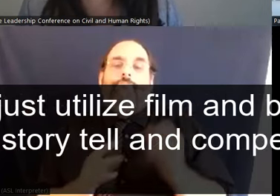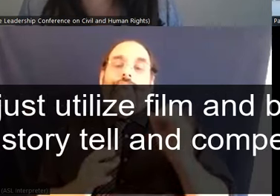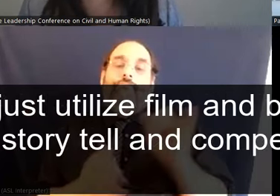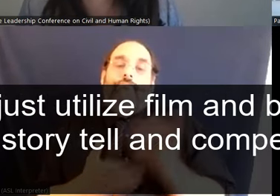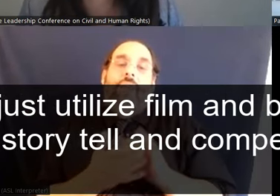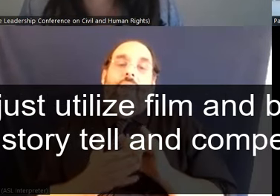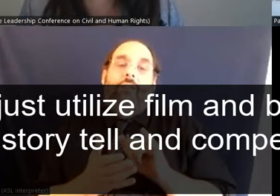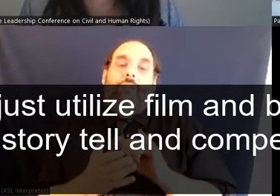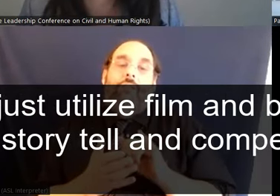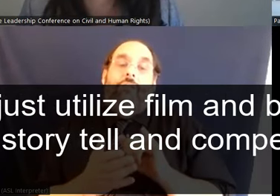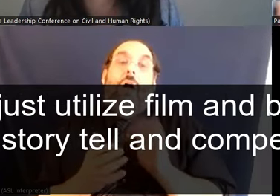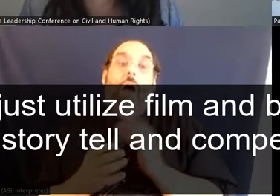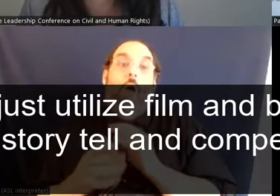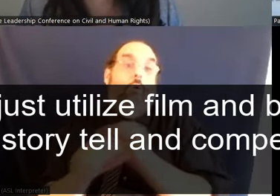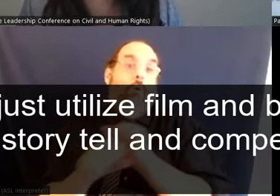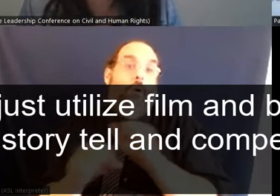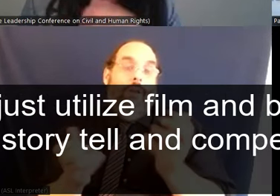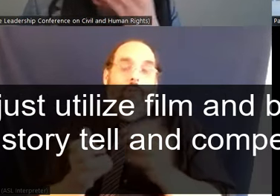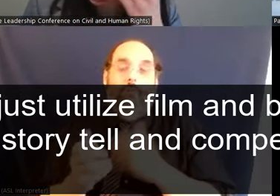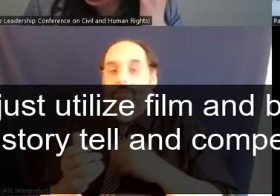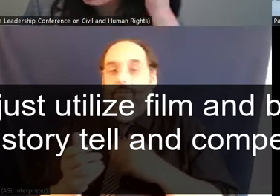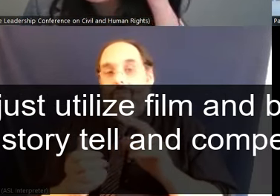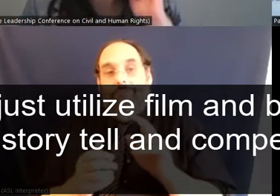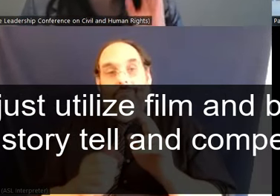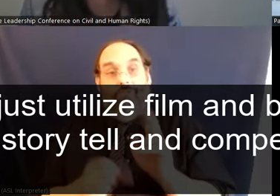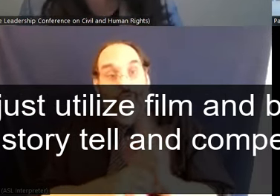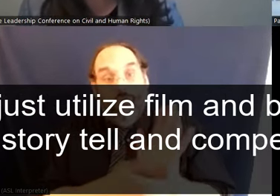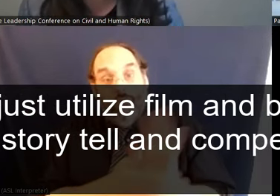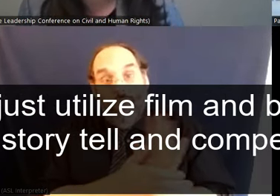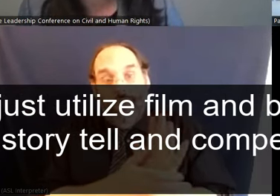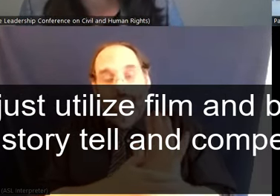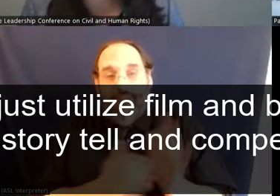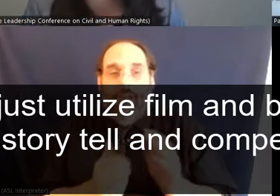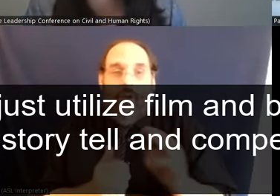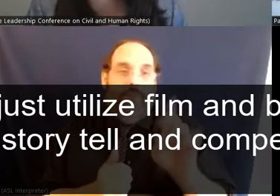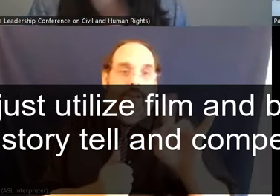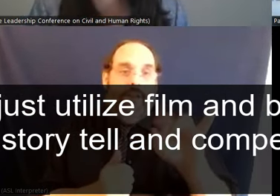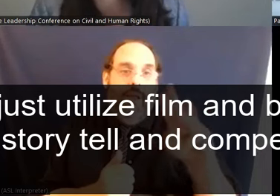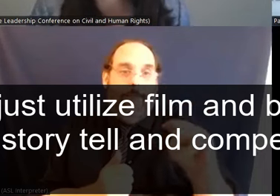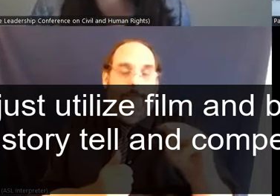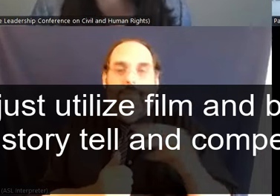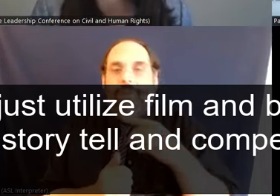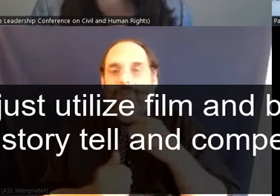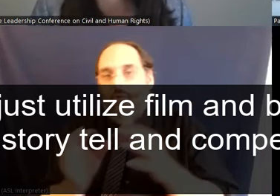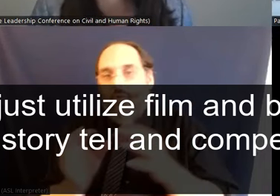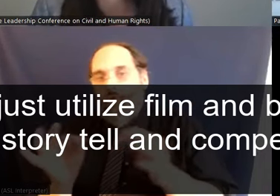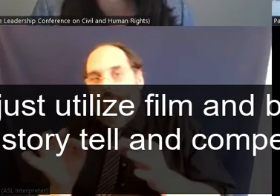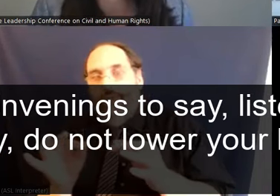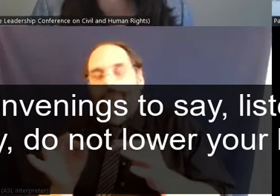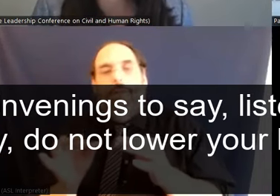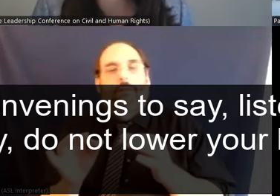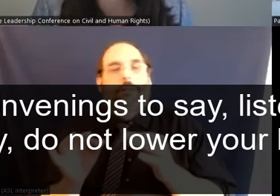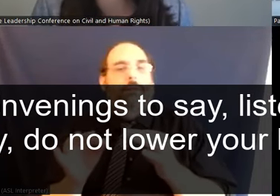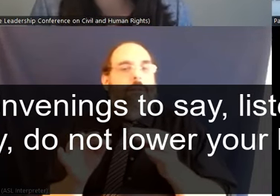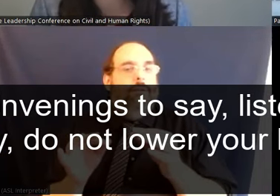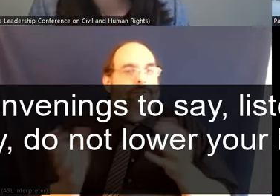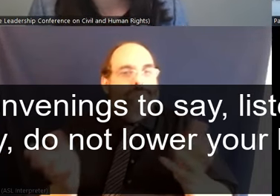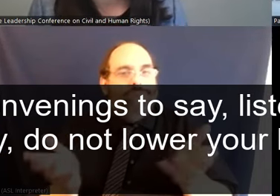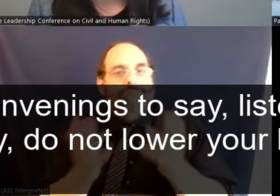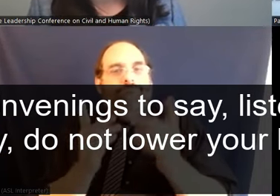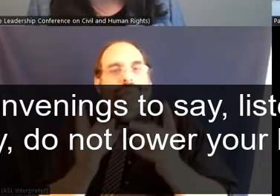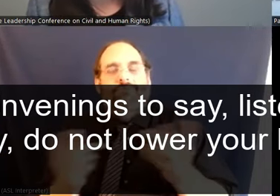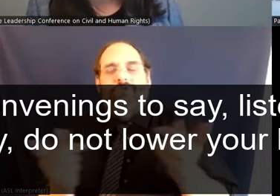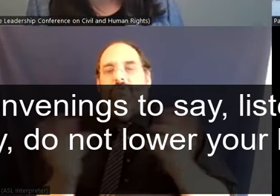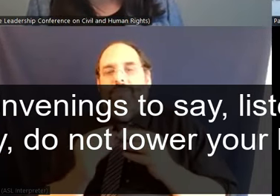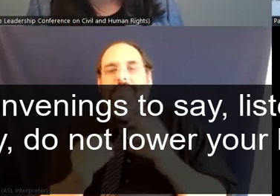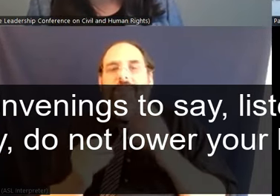that's the work that we do. We just utilize film and being able to document, storytell, and compel people who come to those convenings to